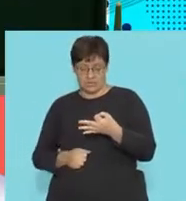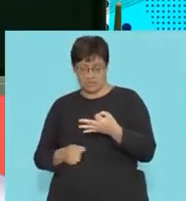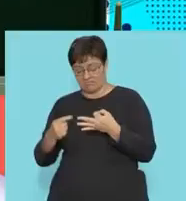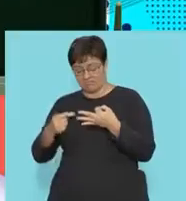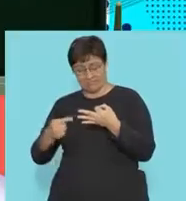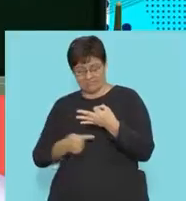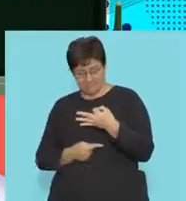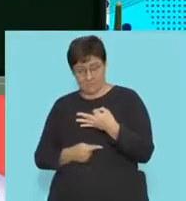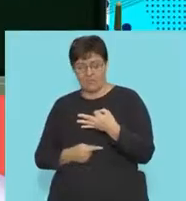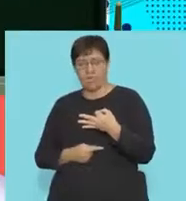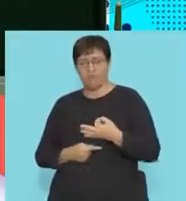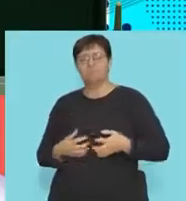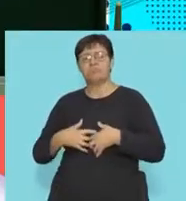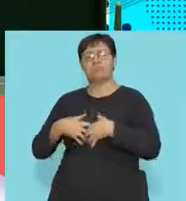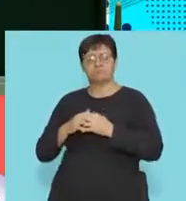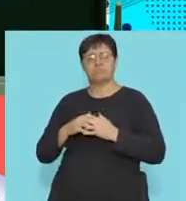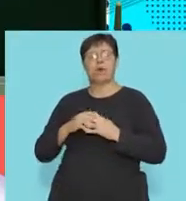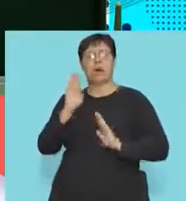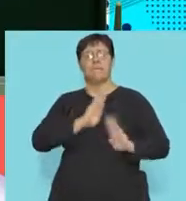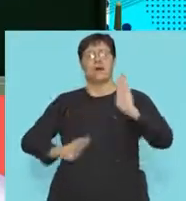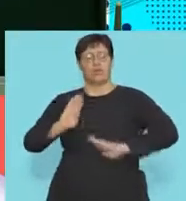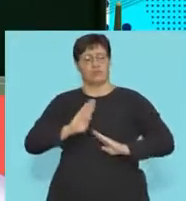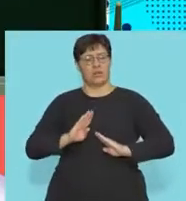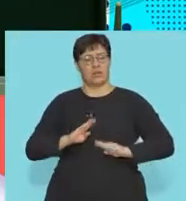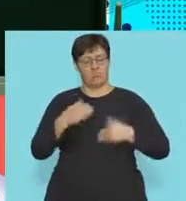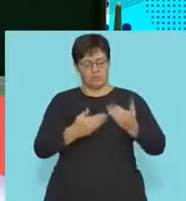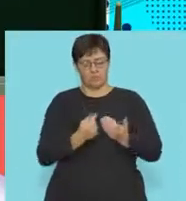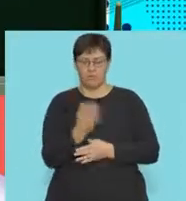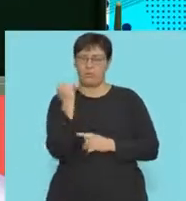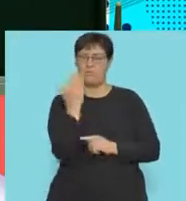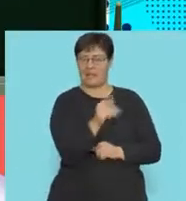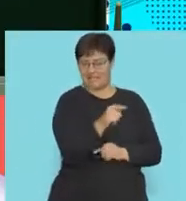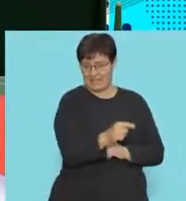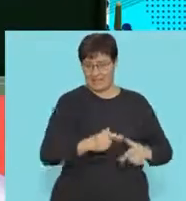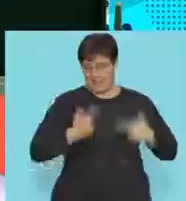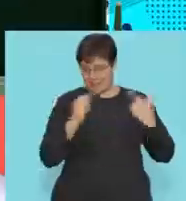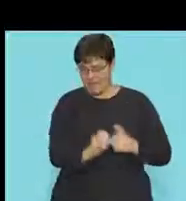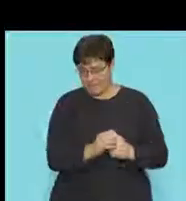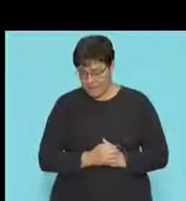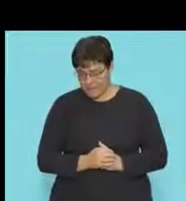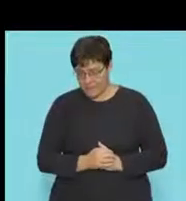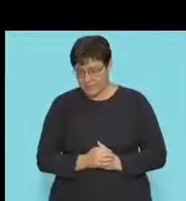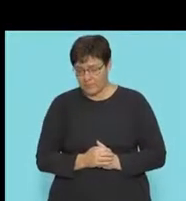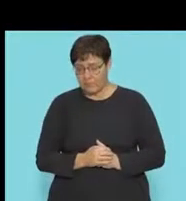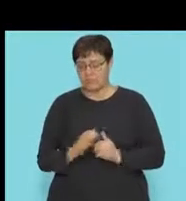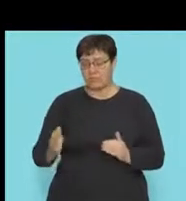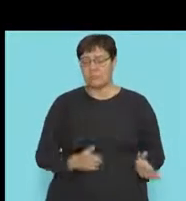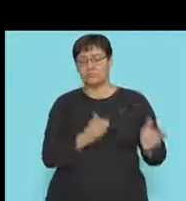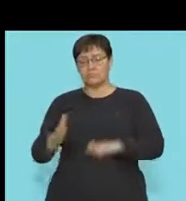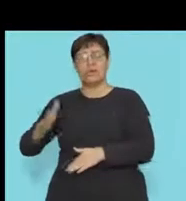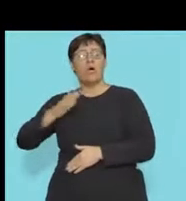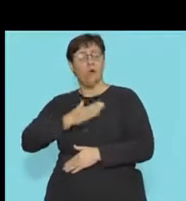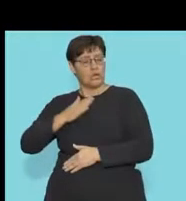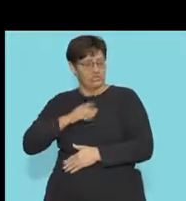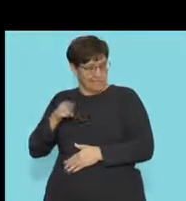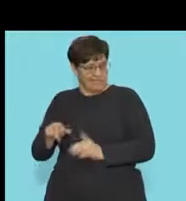secondly, these are made through a biological process in a living organism, such as plants and bacteria. We also know that oxygen